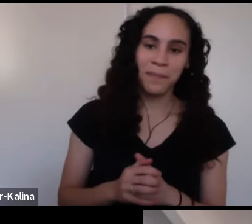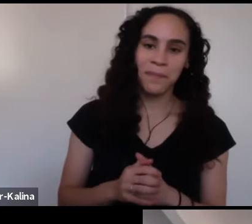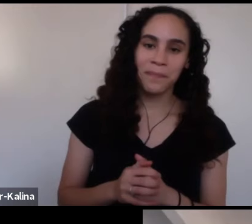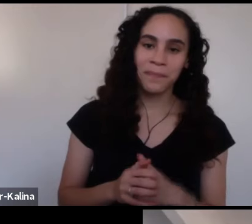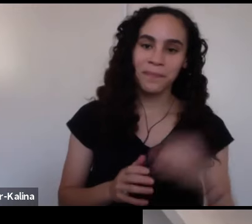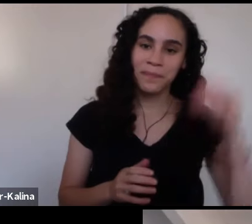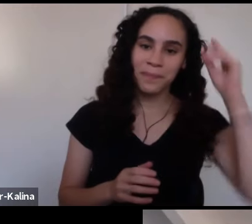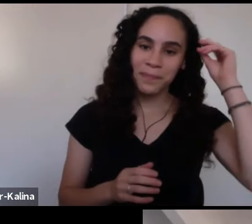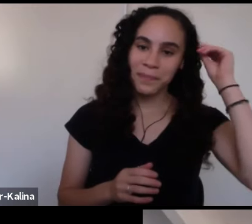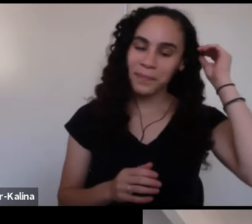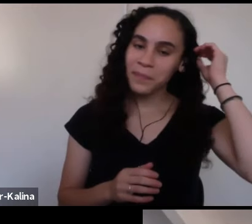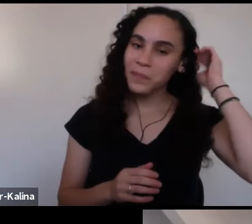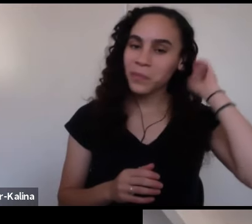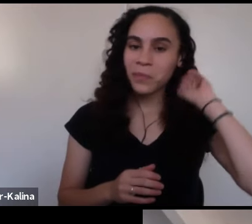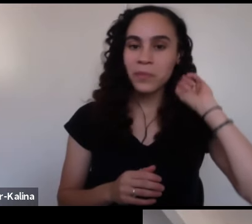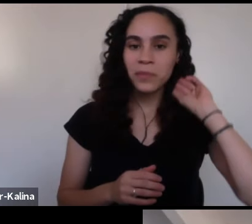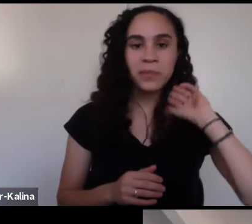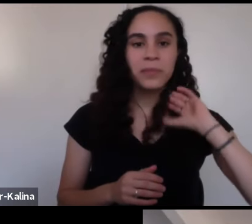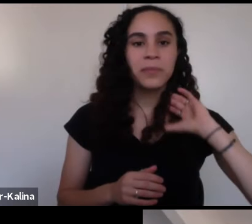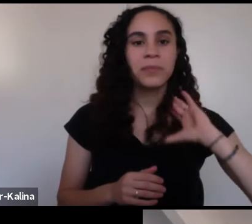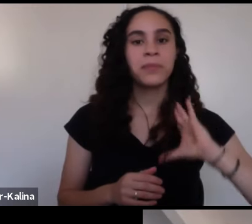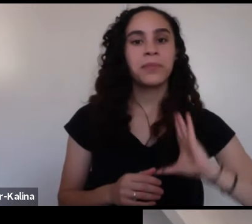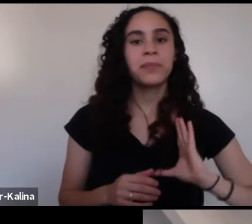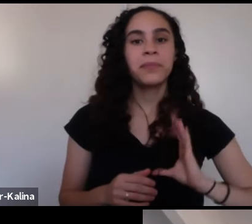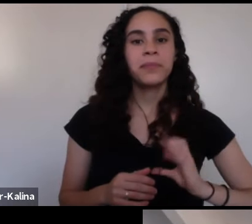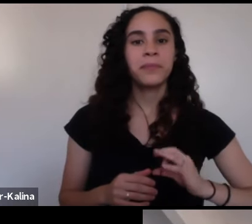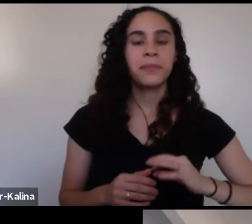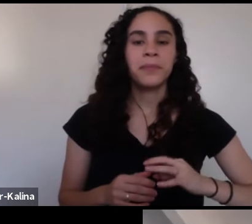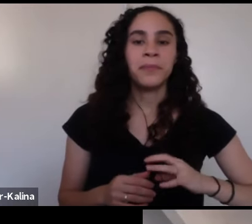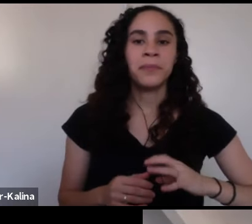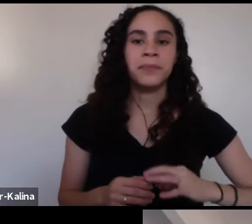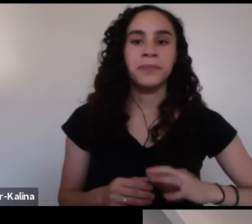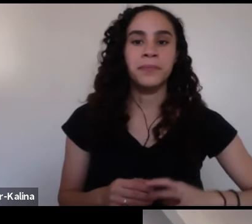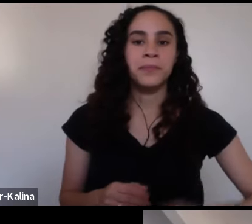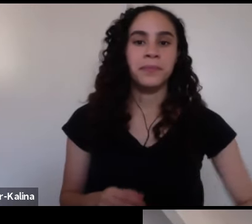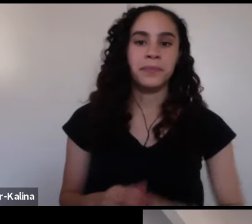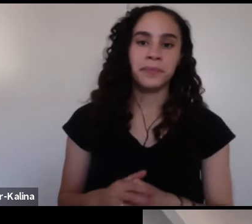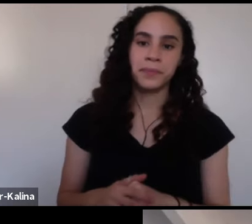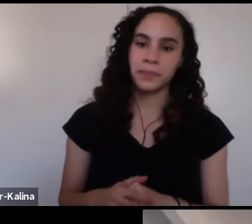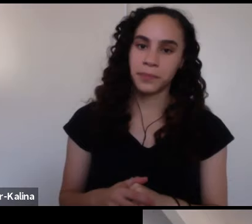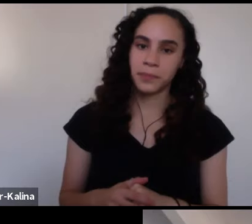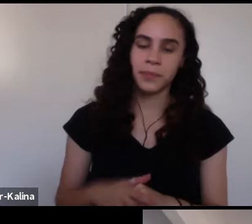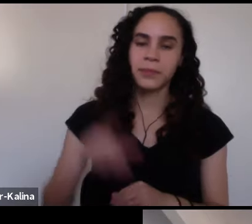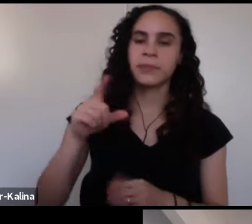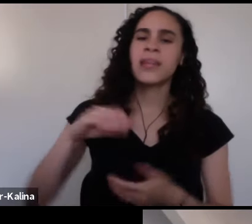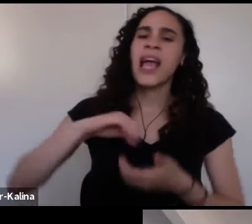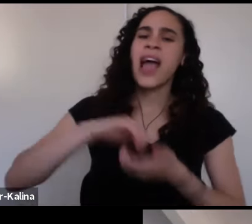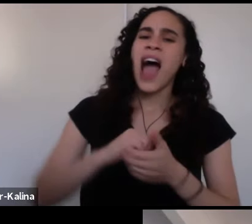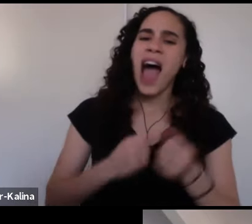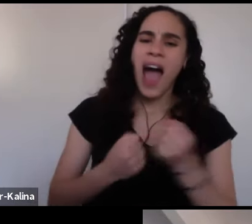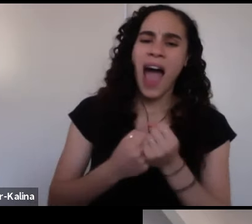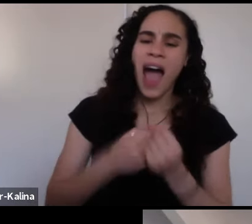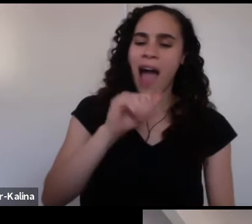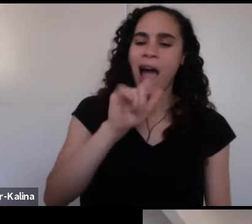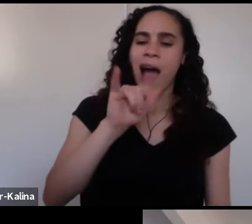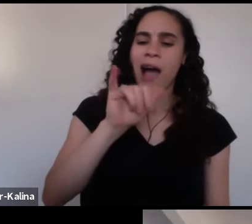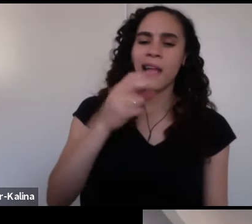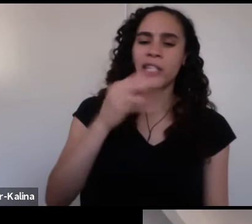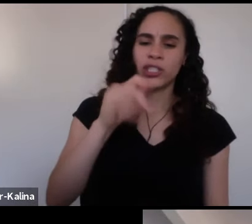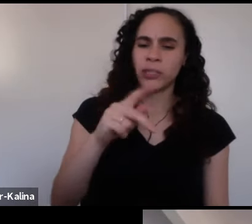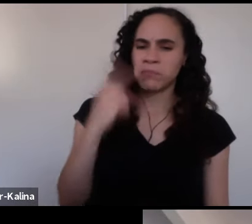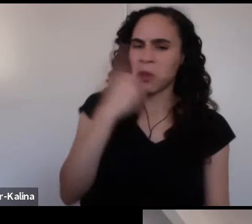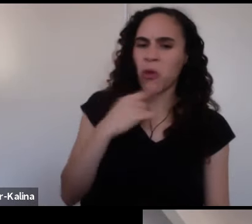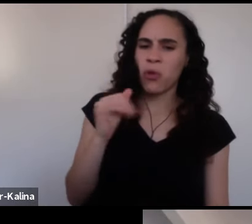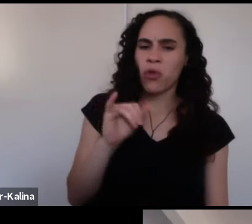And well, let's go to, what is allyship for you? What does allyship look like for you? And how has that changed